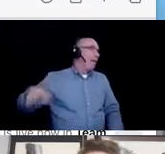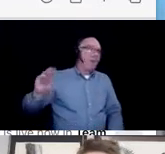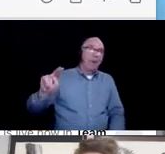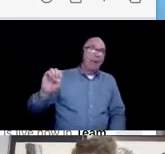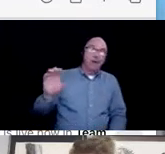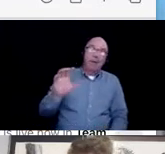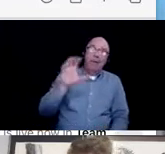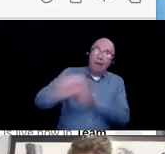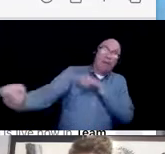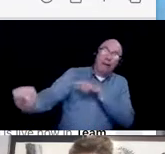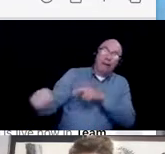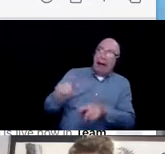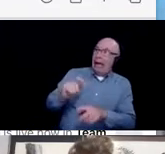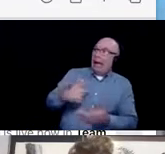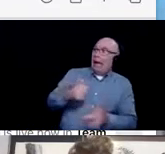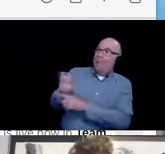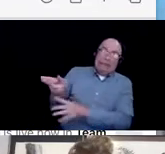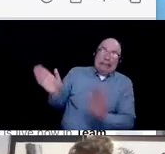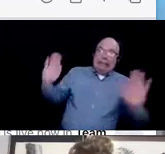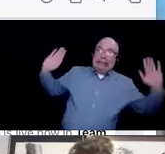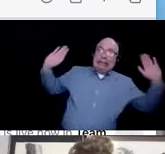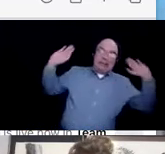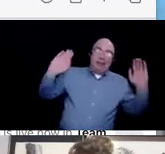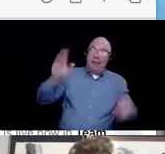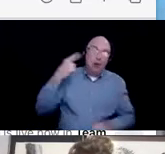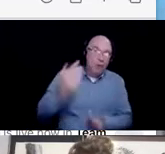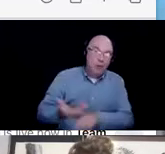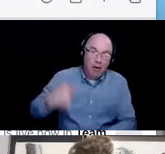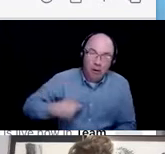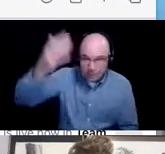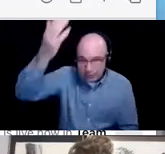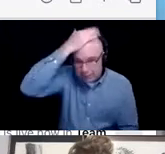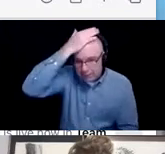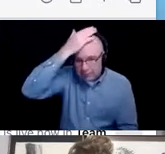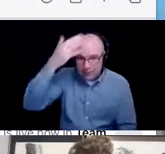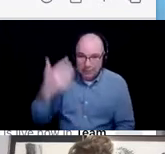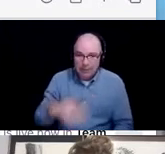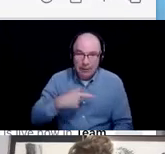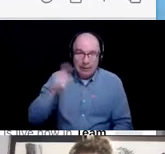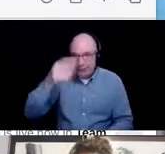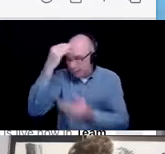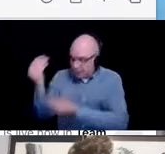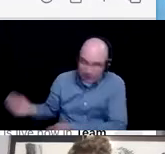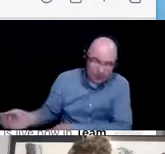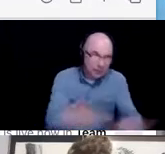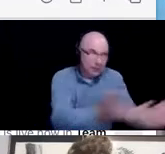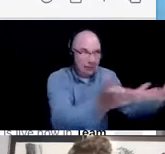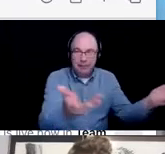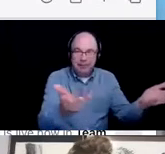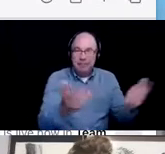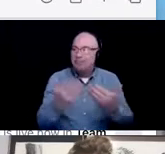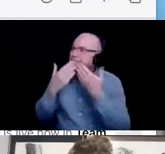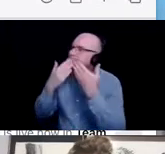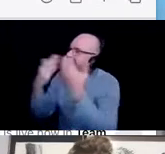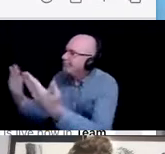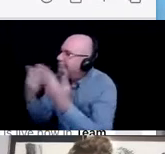was amazing. I have never heard that before. And I'm just thinking, I need to get that. I need to share that with people. Thank you, Bonnie,